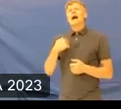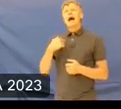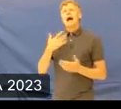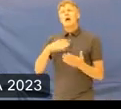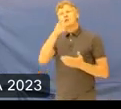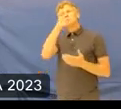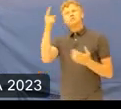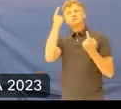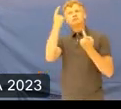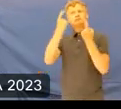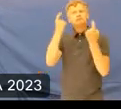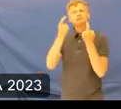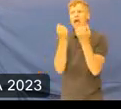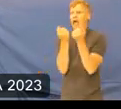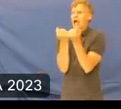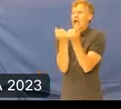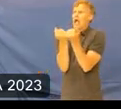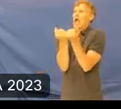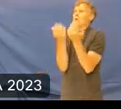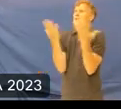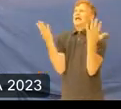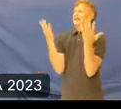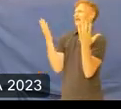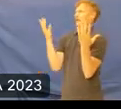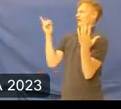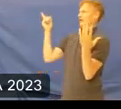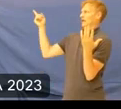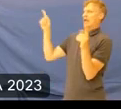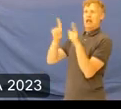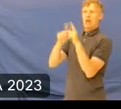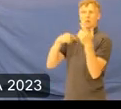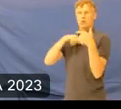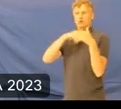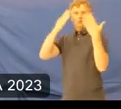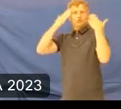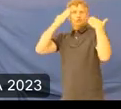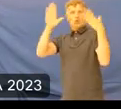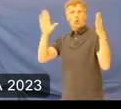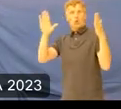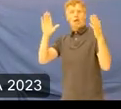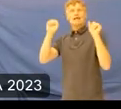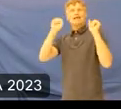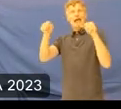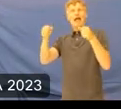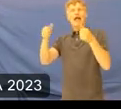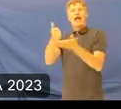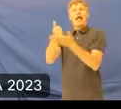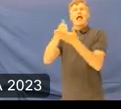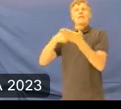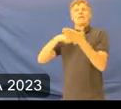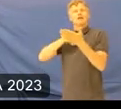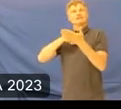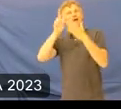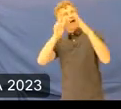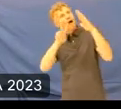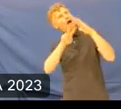further undetected rules of thumb of this sort are there that are capable of generating the kinds of inferences that the Gricean